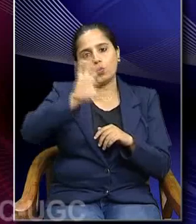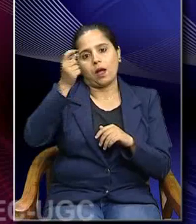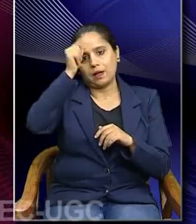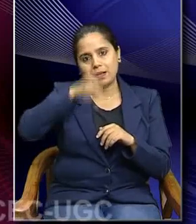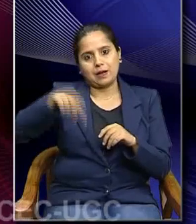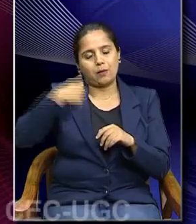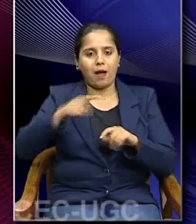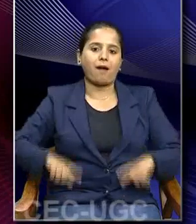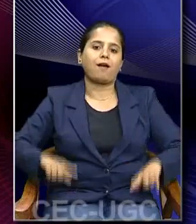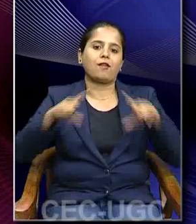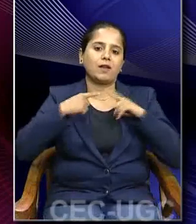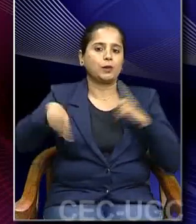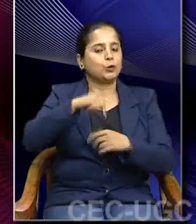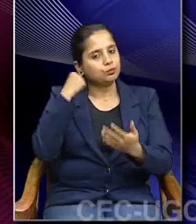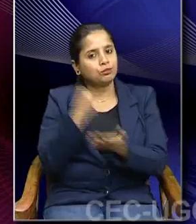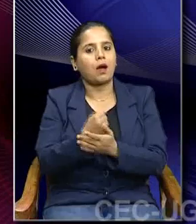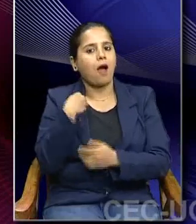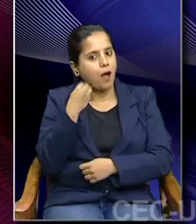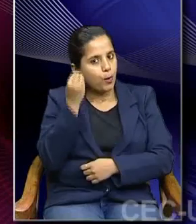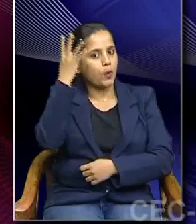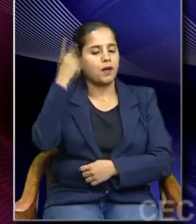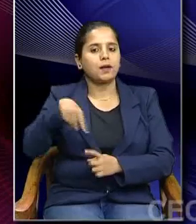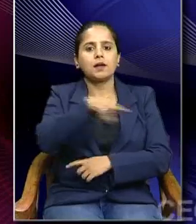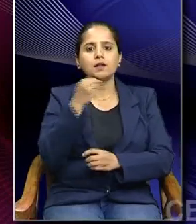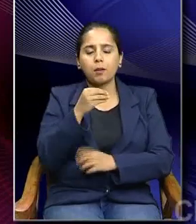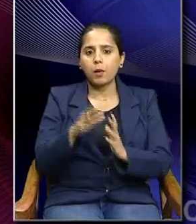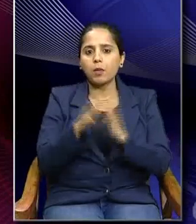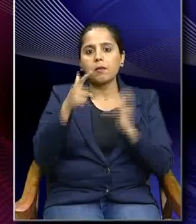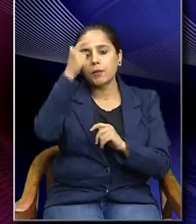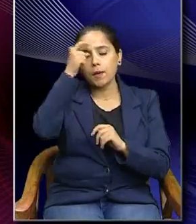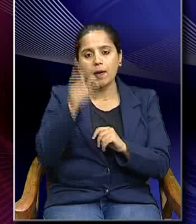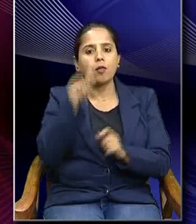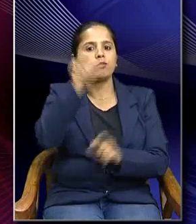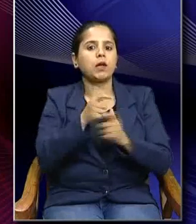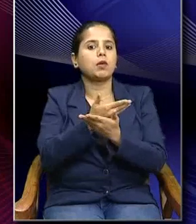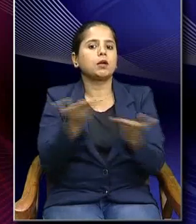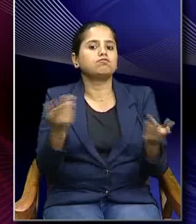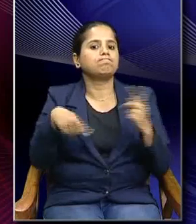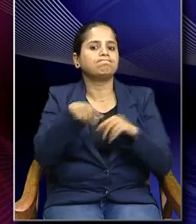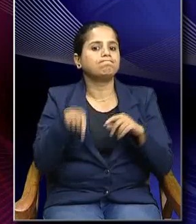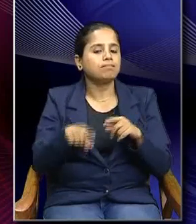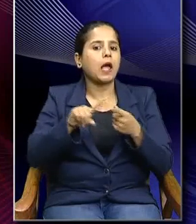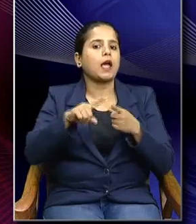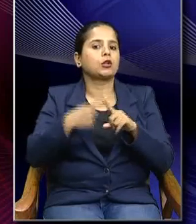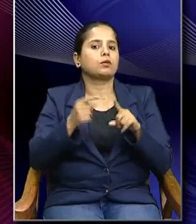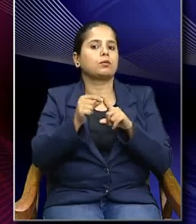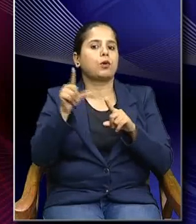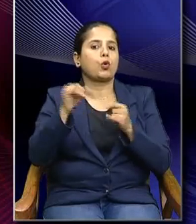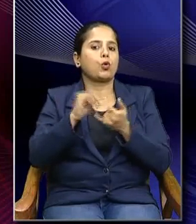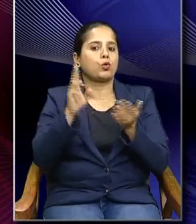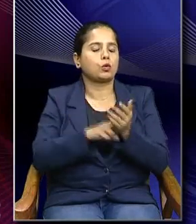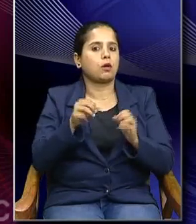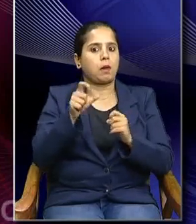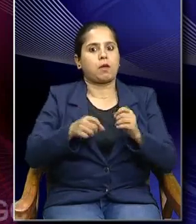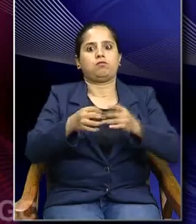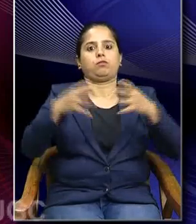we live and we should be aware of such a great issue, which is a population explosion. So India was the